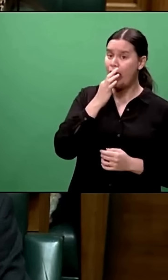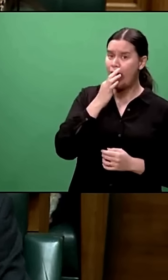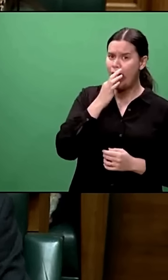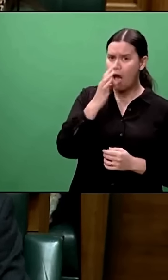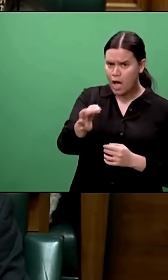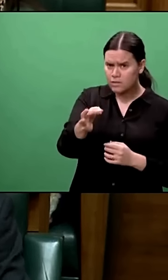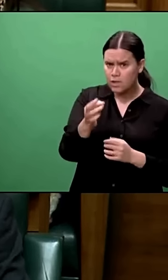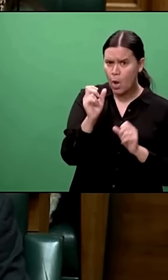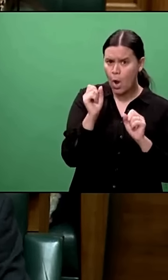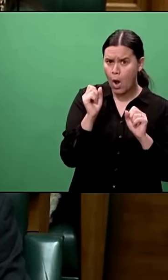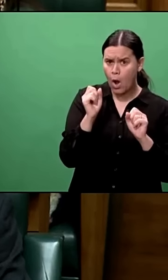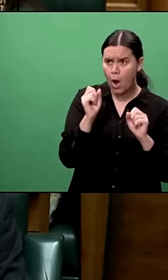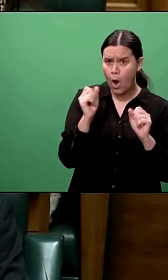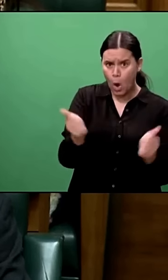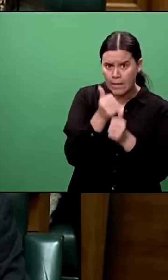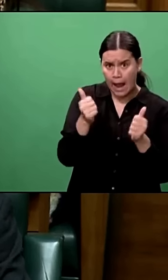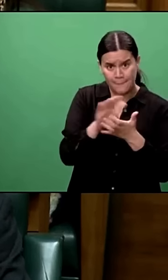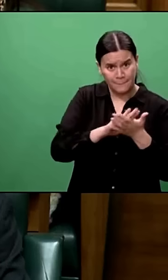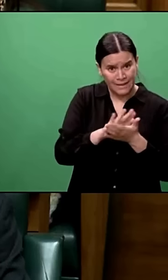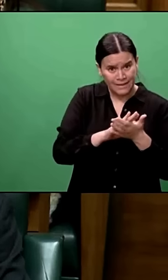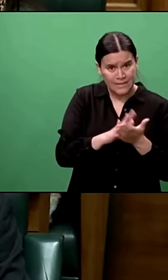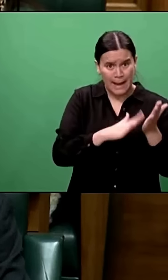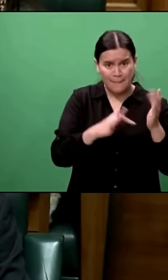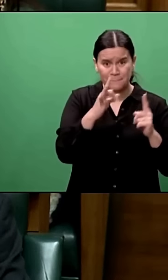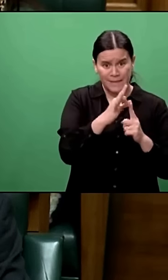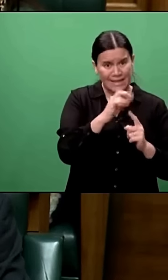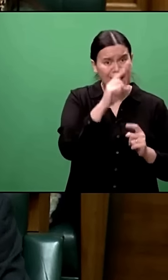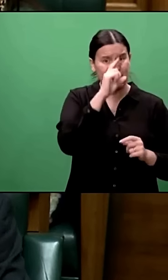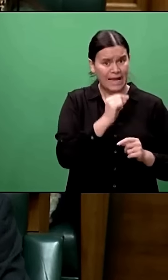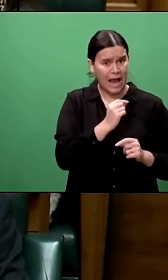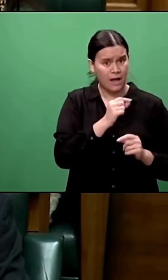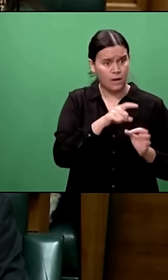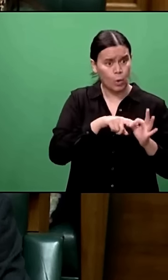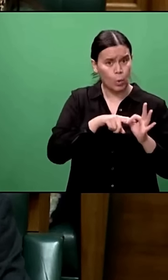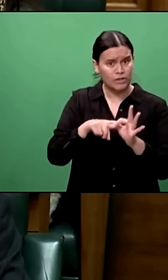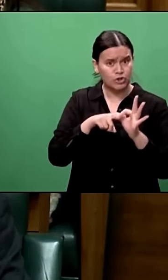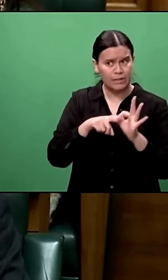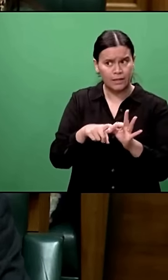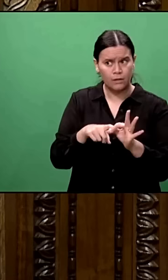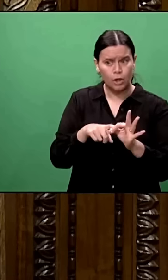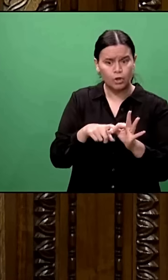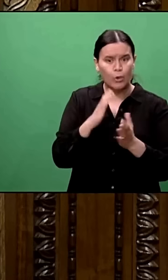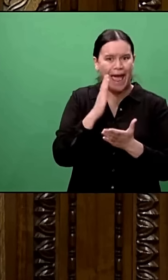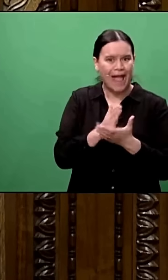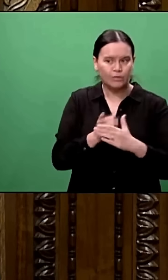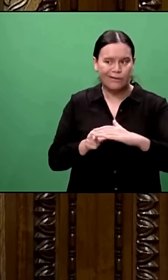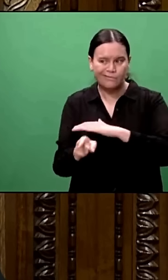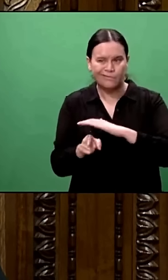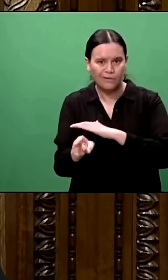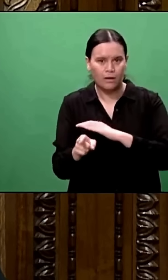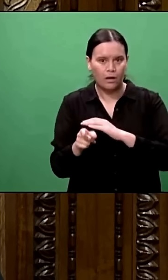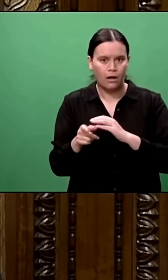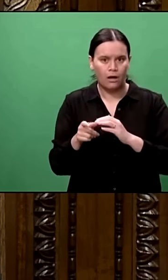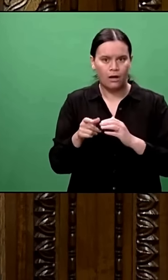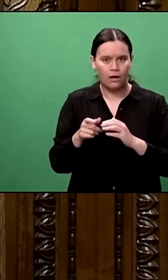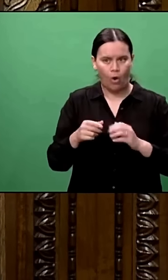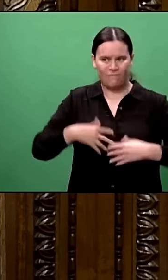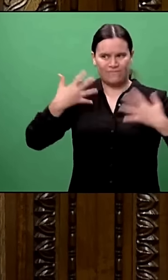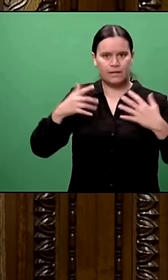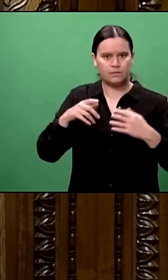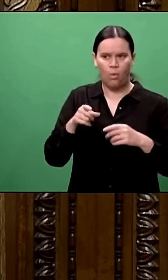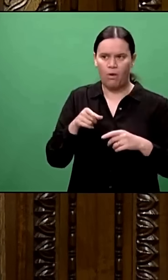questions to attack the opposition, which previous speakers have repeatedly ruled is out of order? Well, I think it would be a very odd thing for